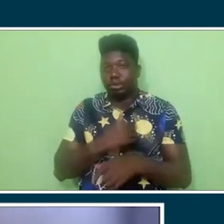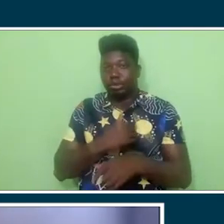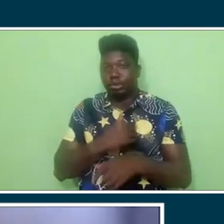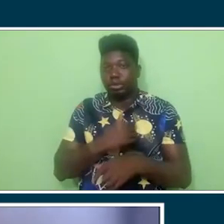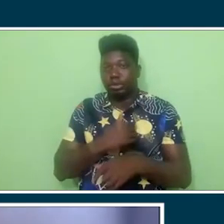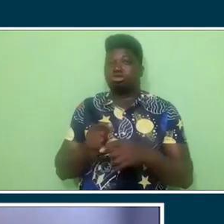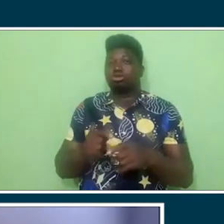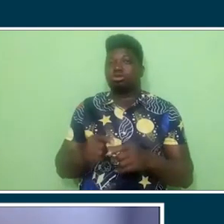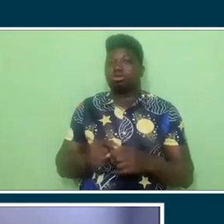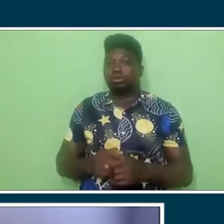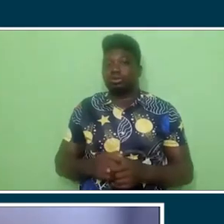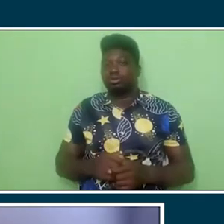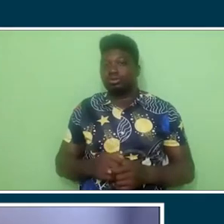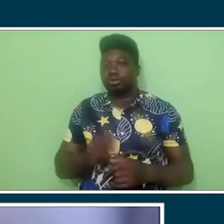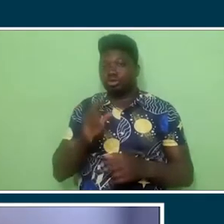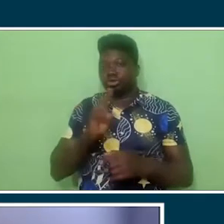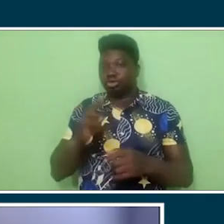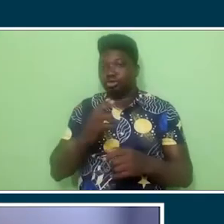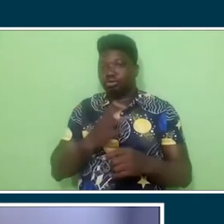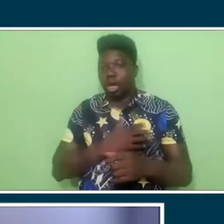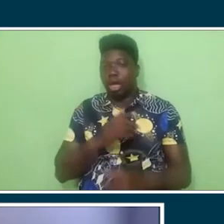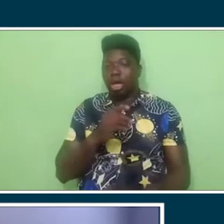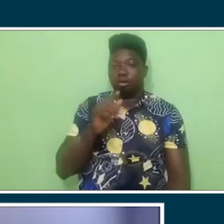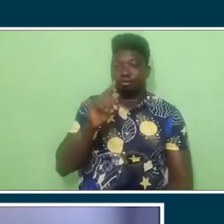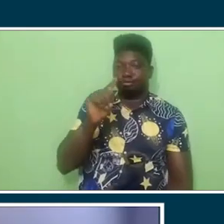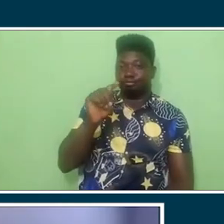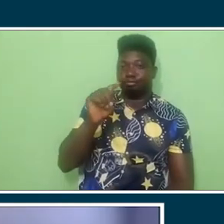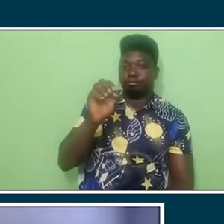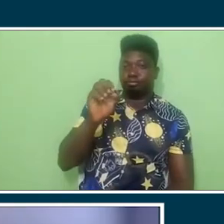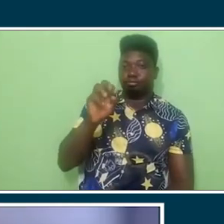might say habits of supremacy culture.